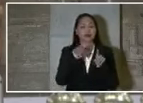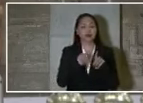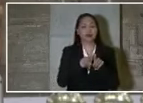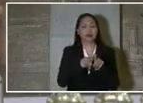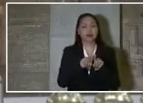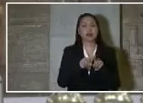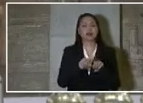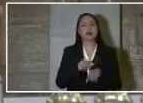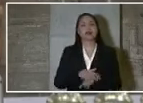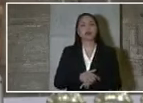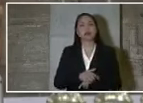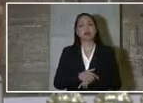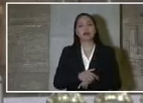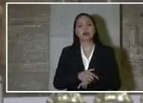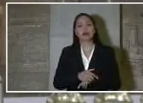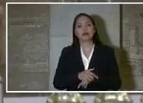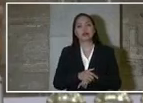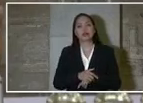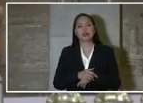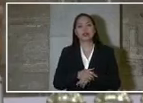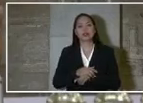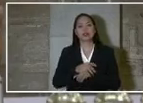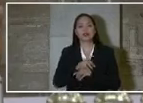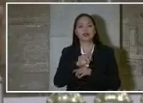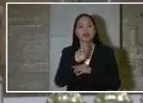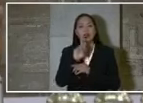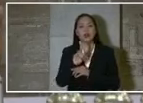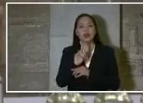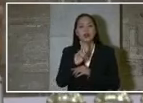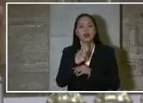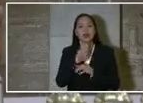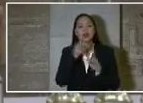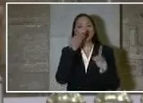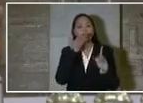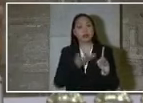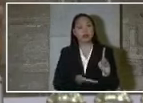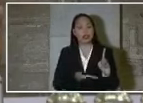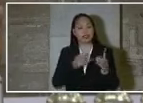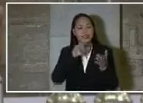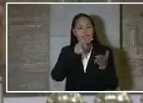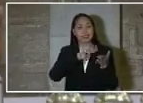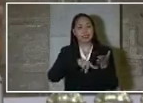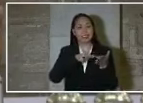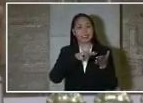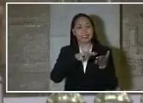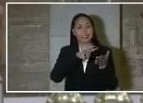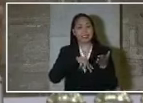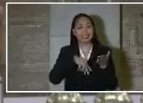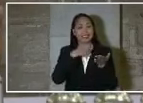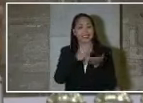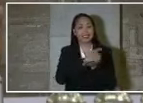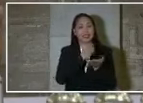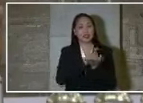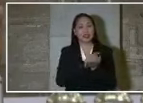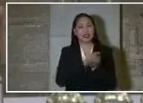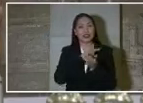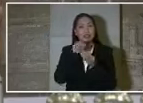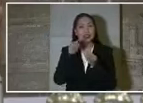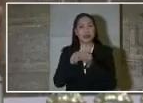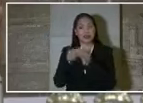one character in the reading of the gospel and even in our prayers